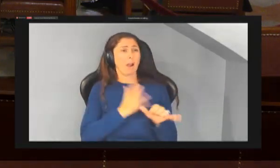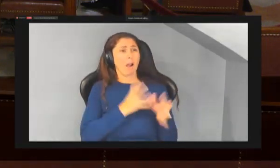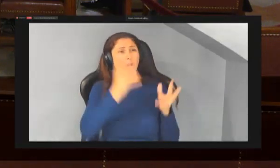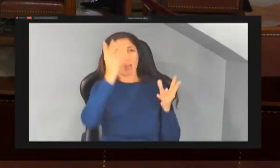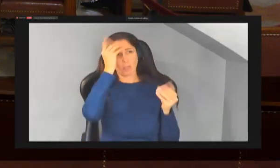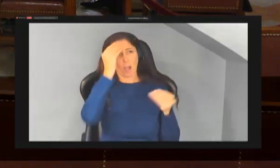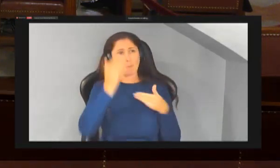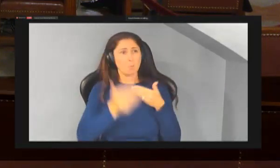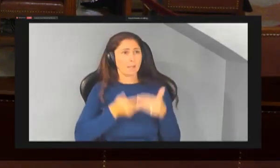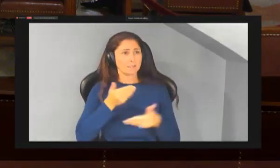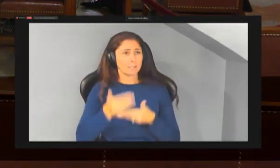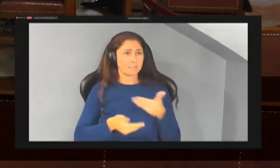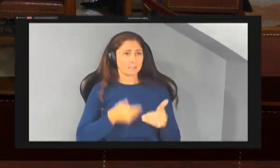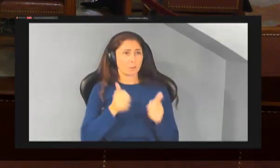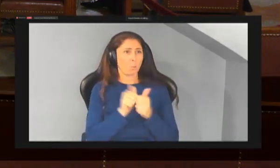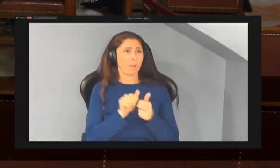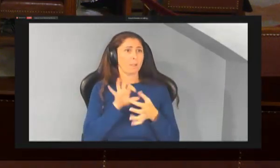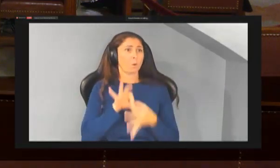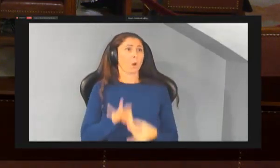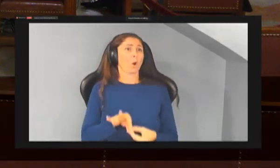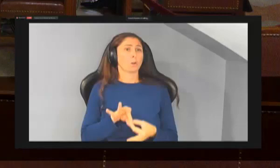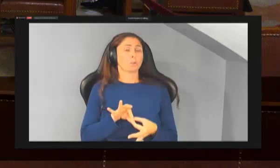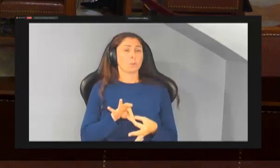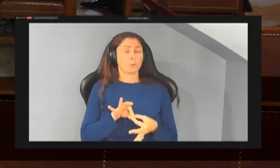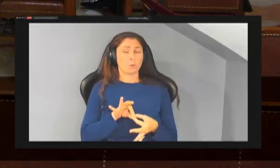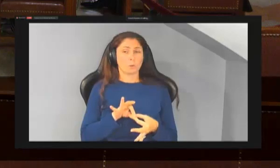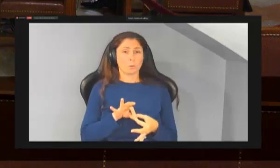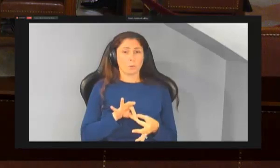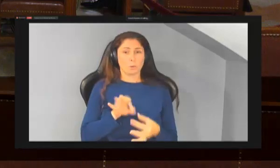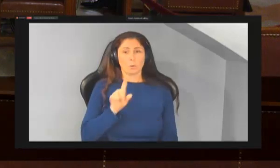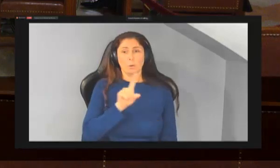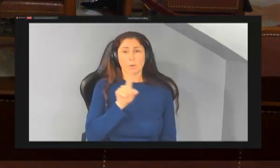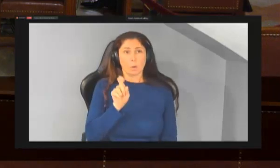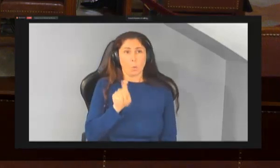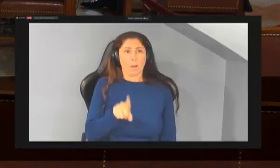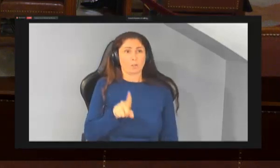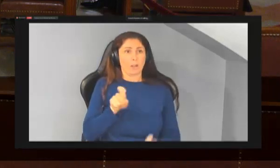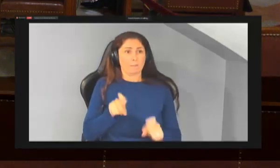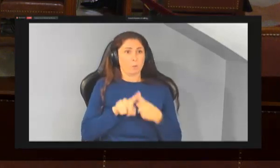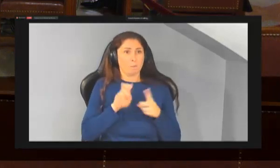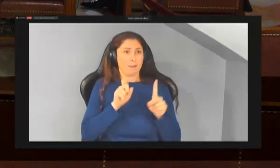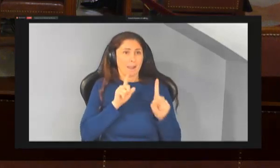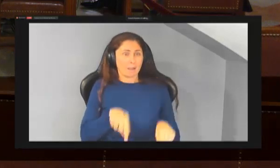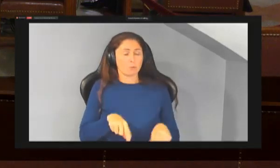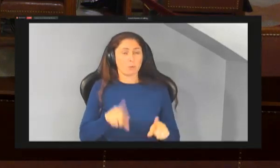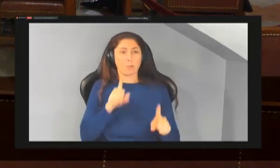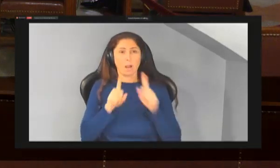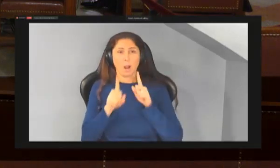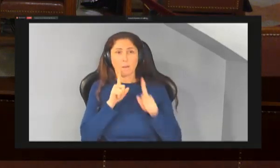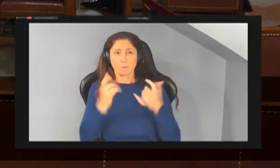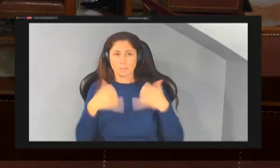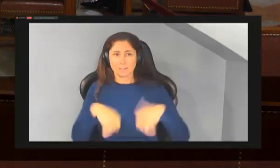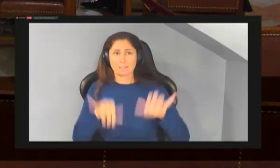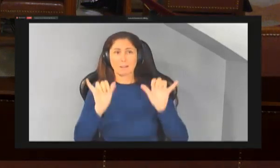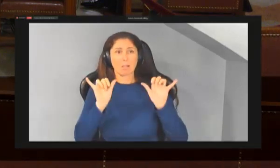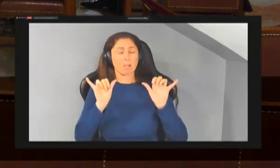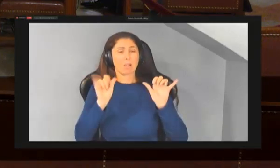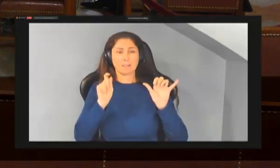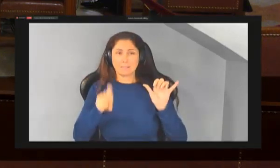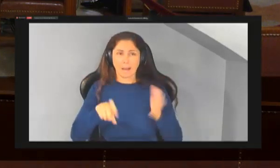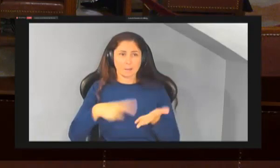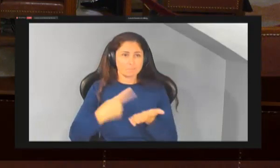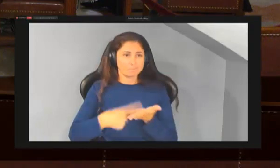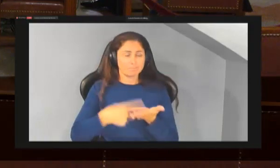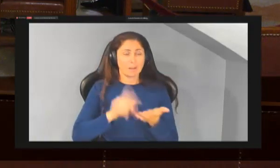is with regard to the questions that need to be answered, the conversation that still needs to be had, even our own